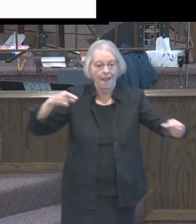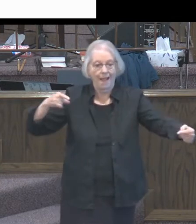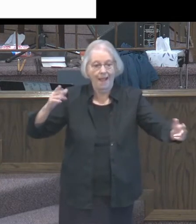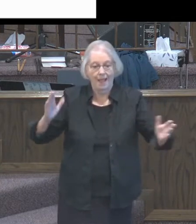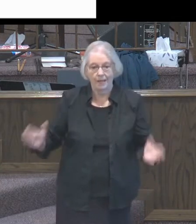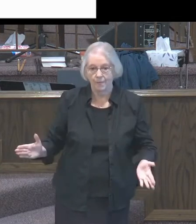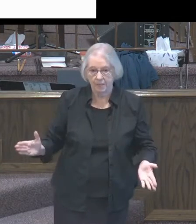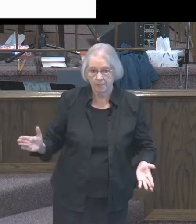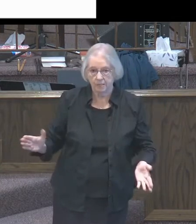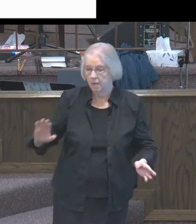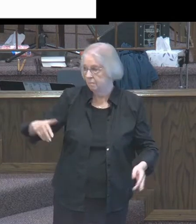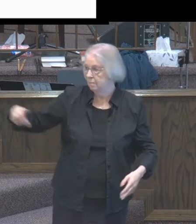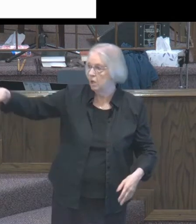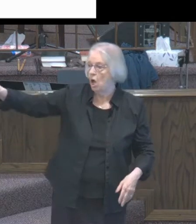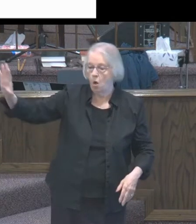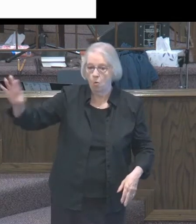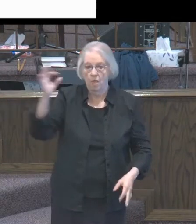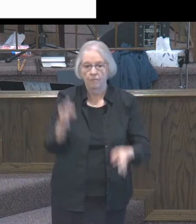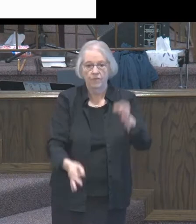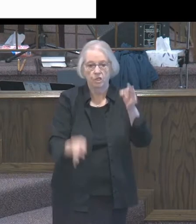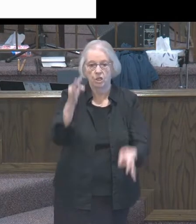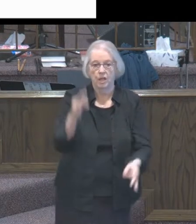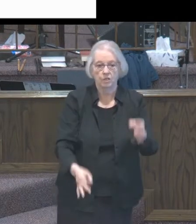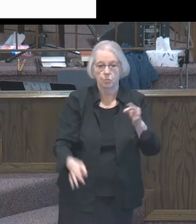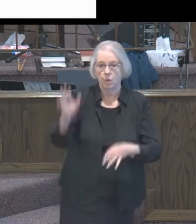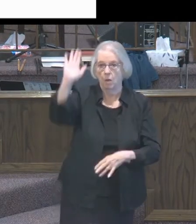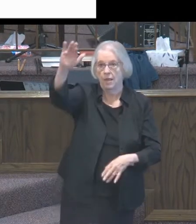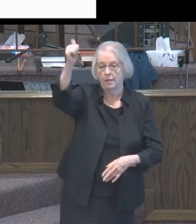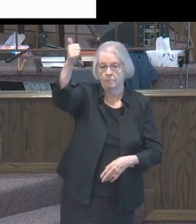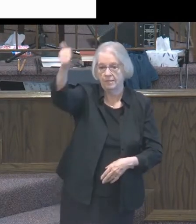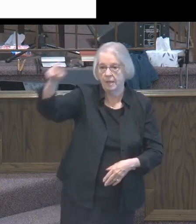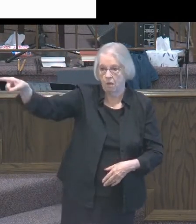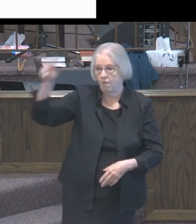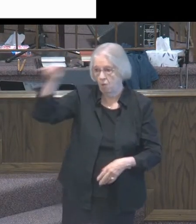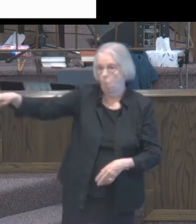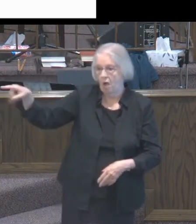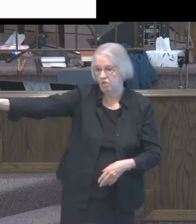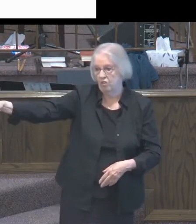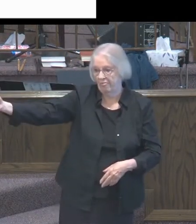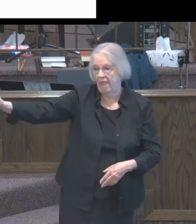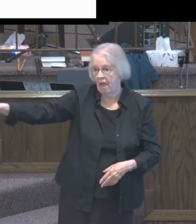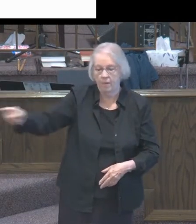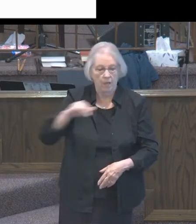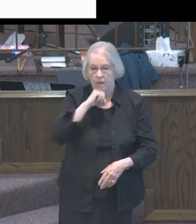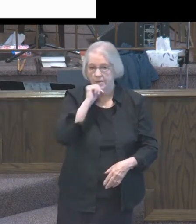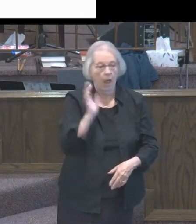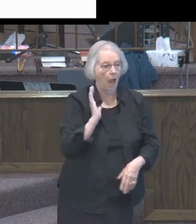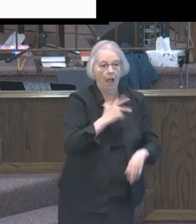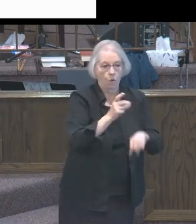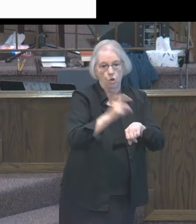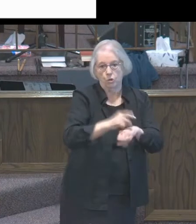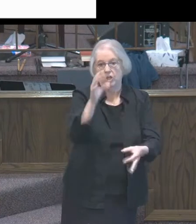the judge, and the judge hand you over to the officer, and you be thrown into